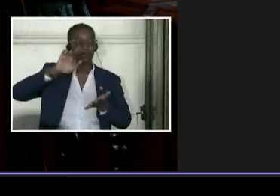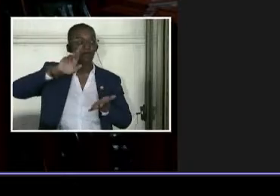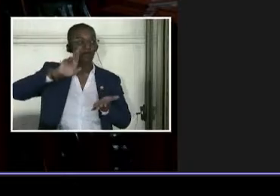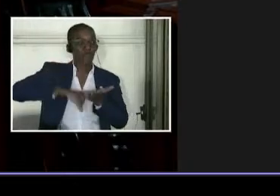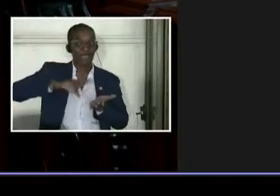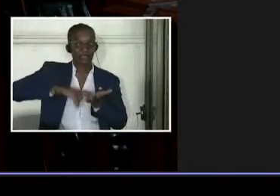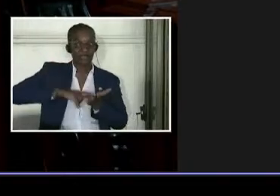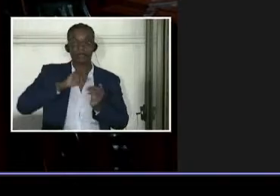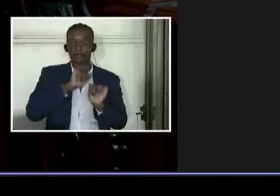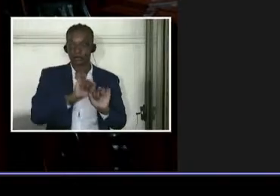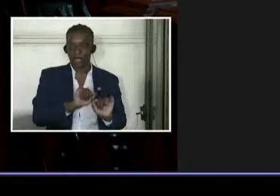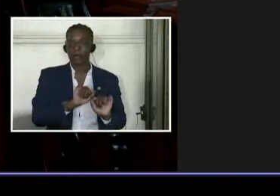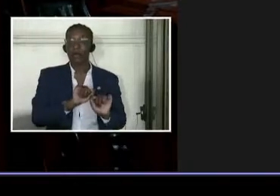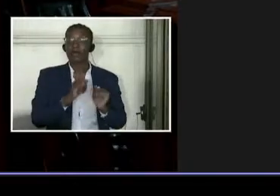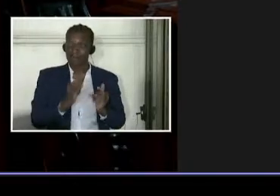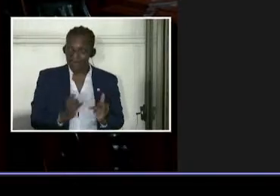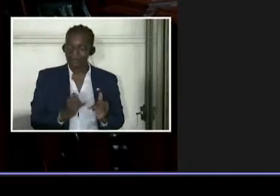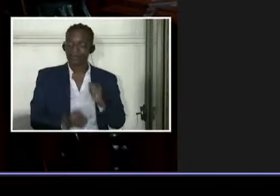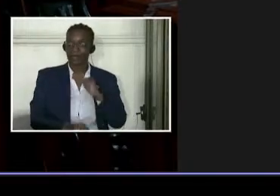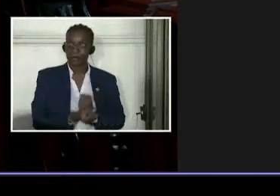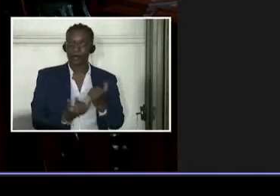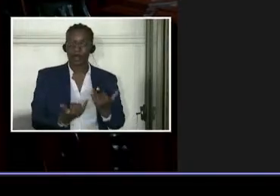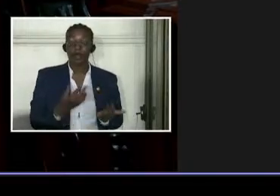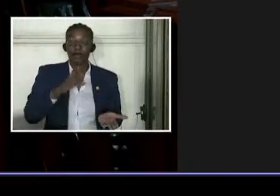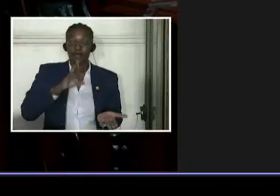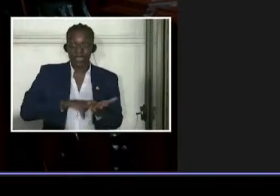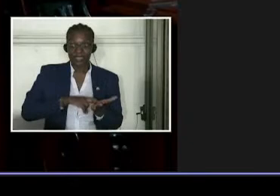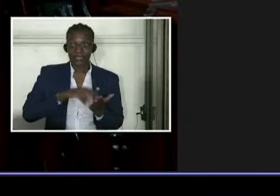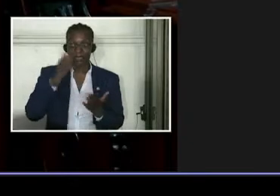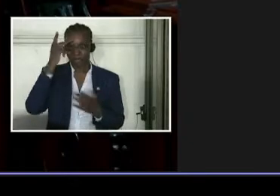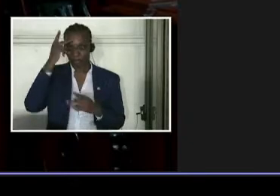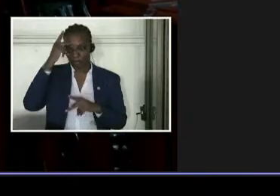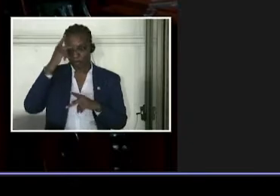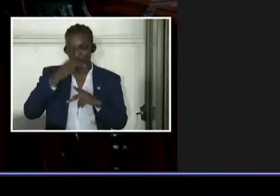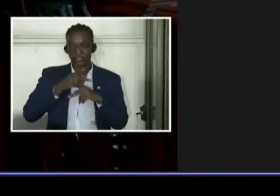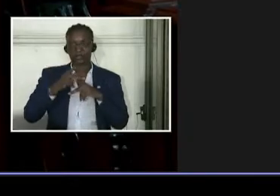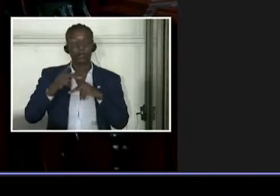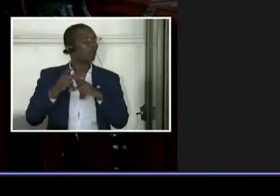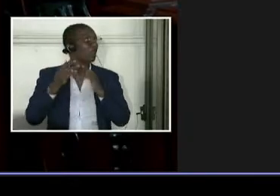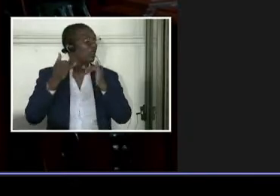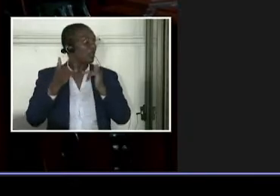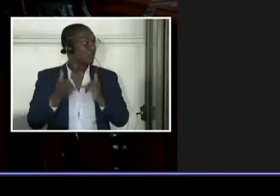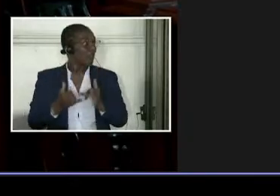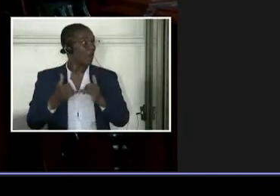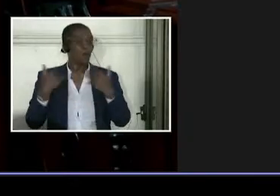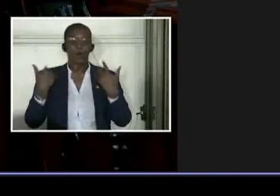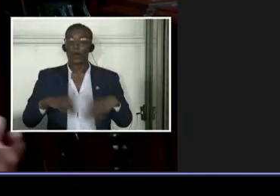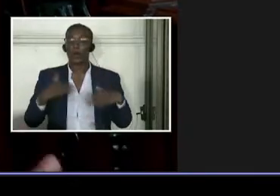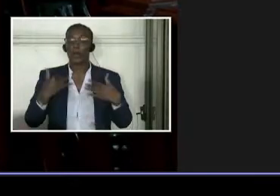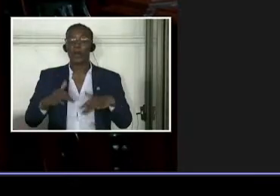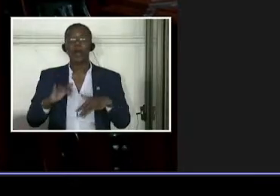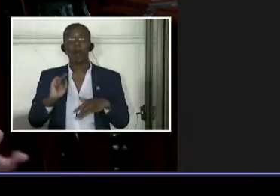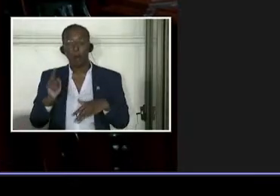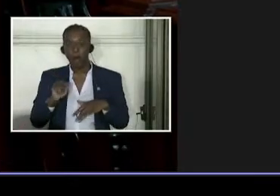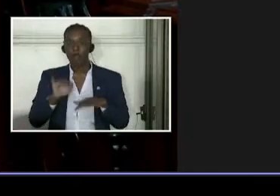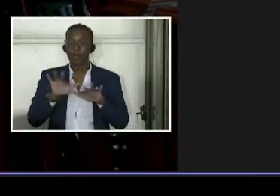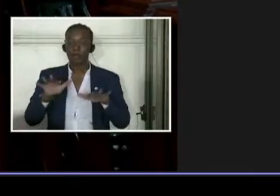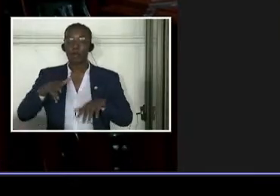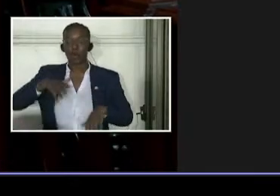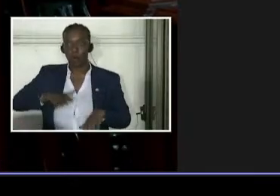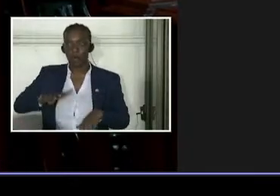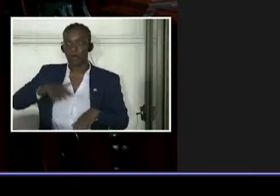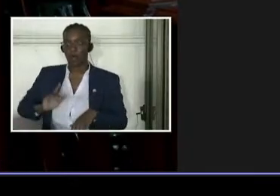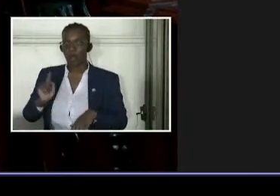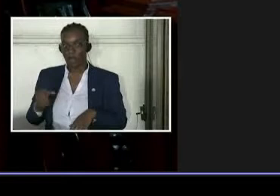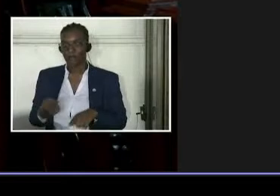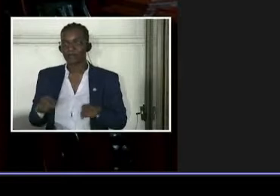This is groundbreaking because once they are registered as professionals, they will be hotcakes to everyone, whether in private sector or